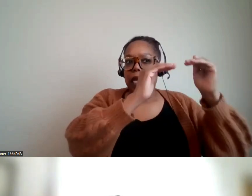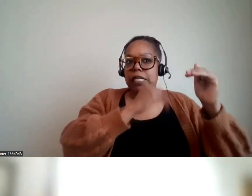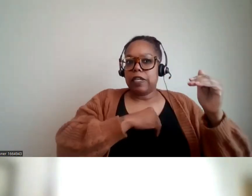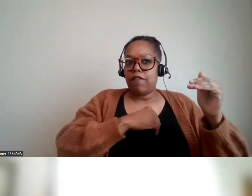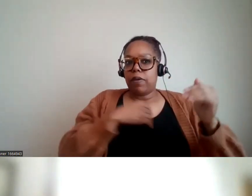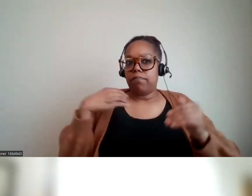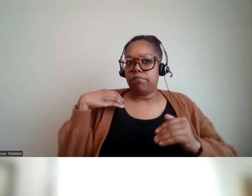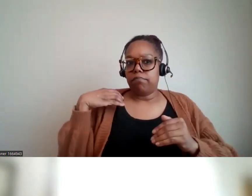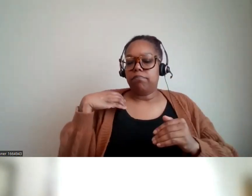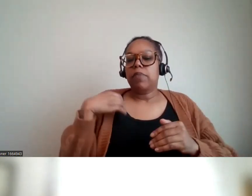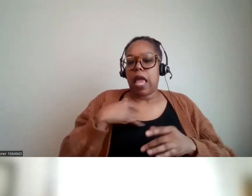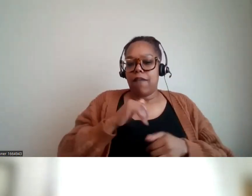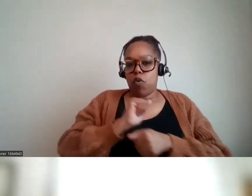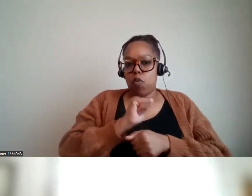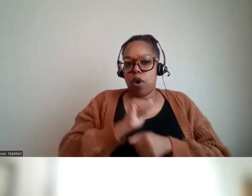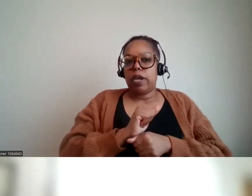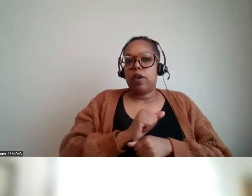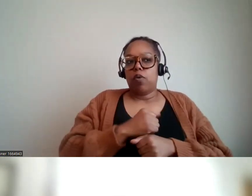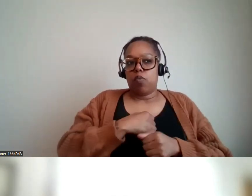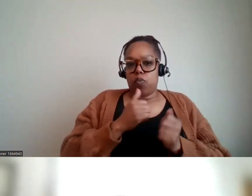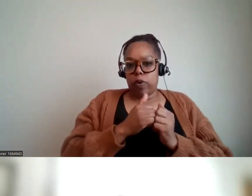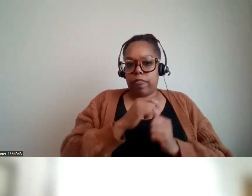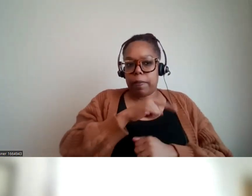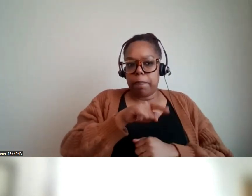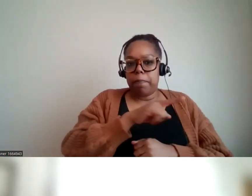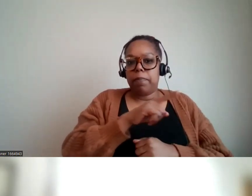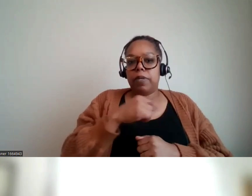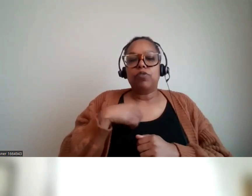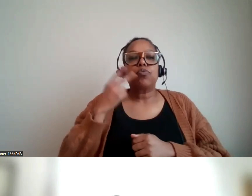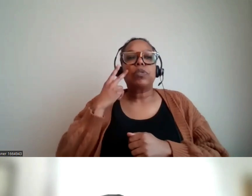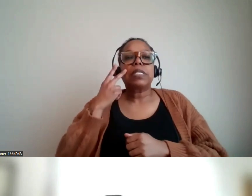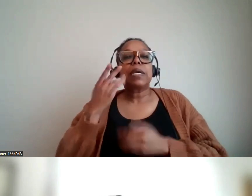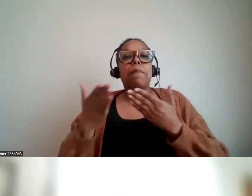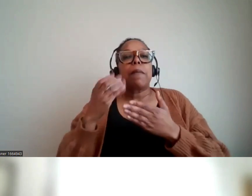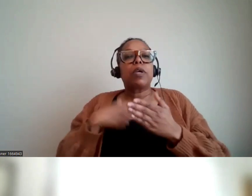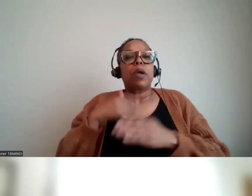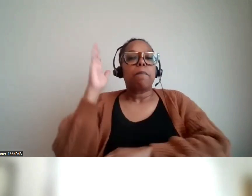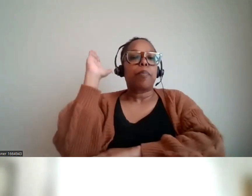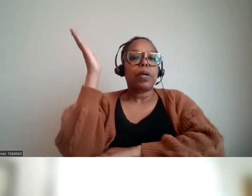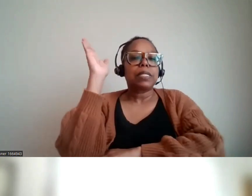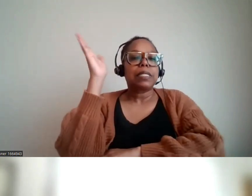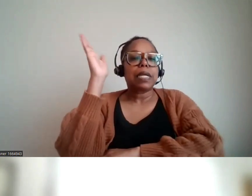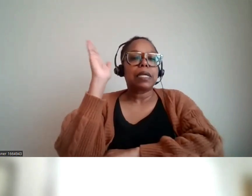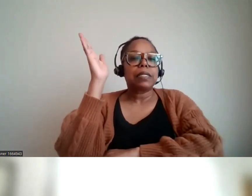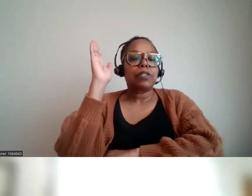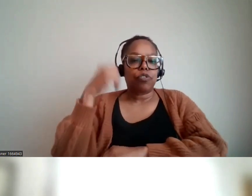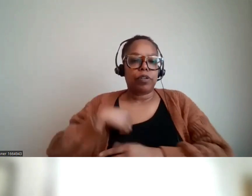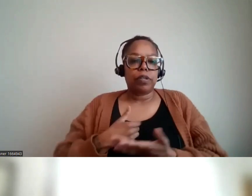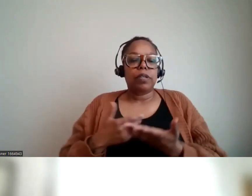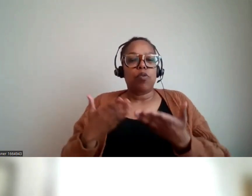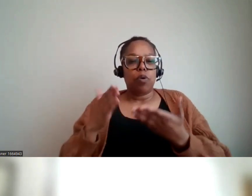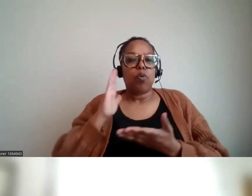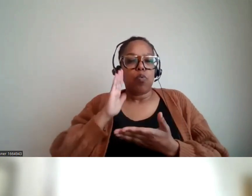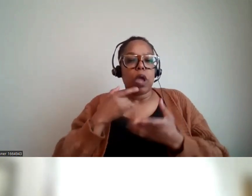those executives to see if a future presentation is in the cards. They're newly implemented. They're still early in their data. I think the